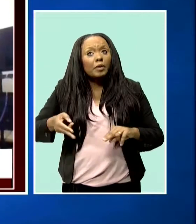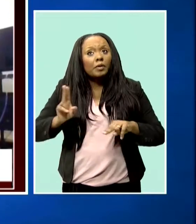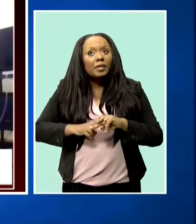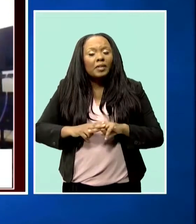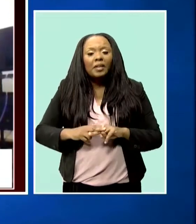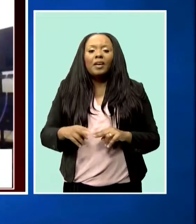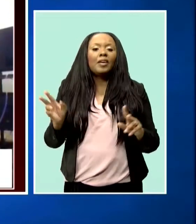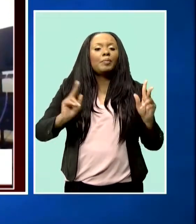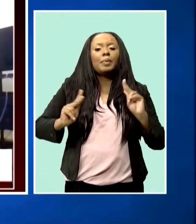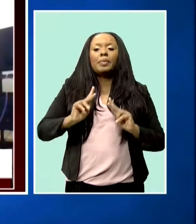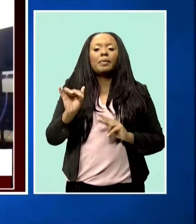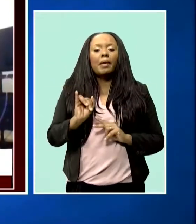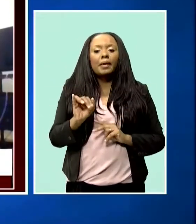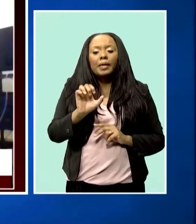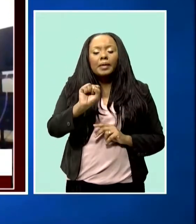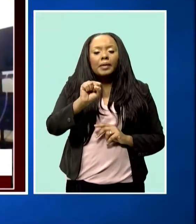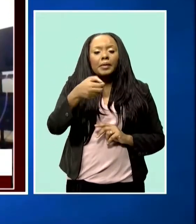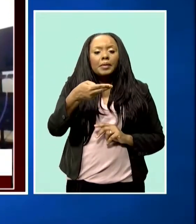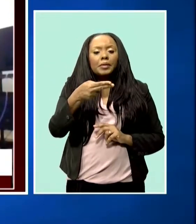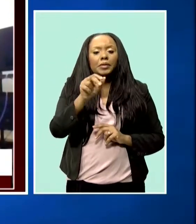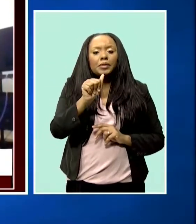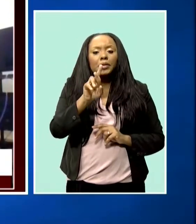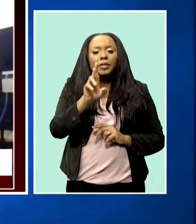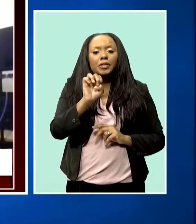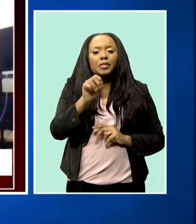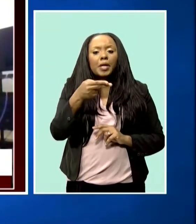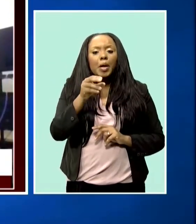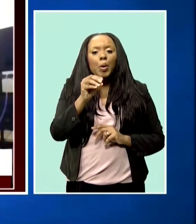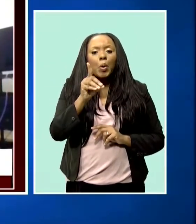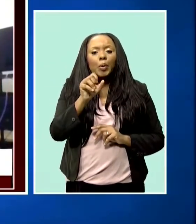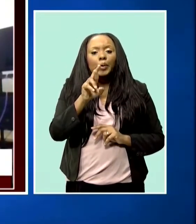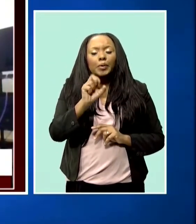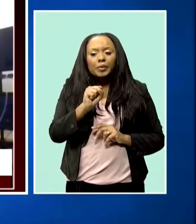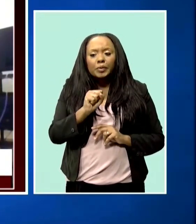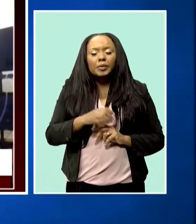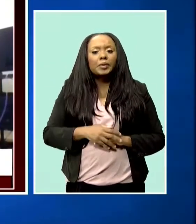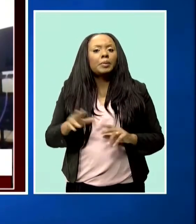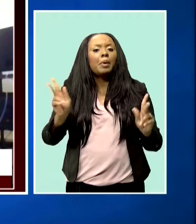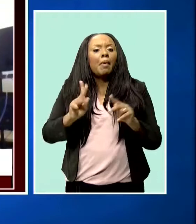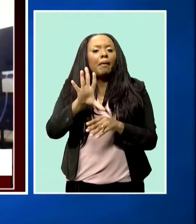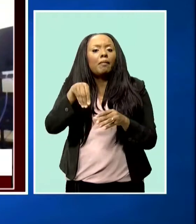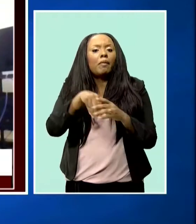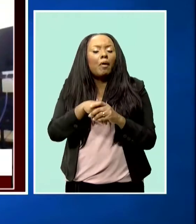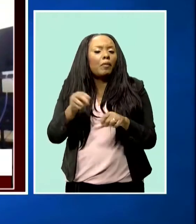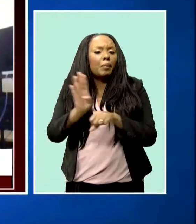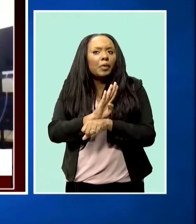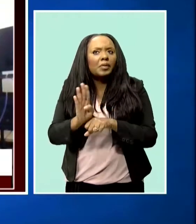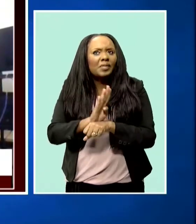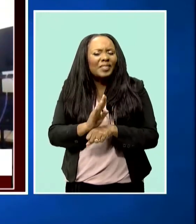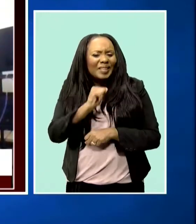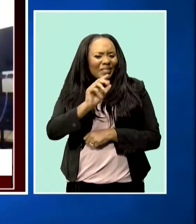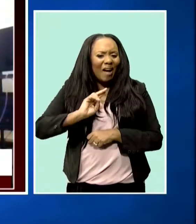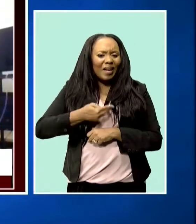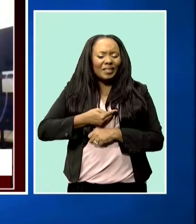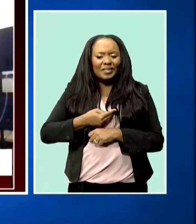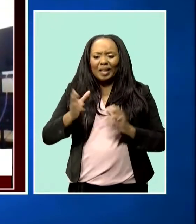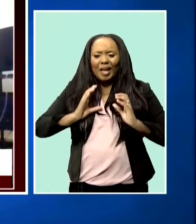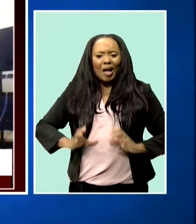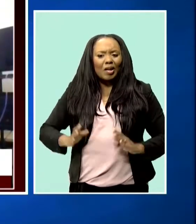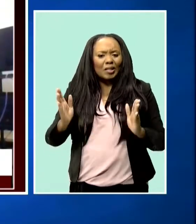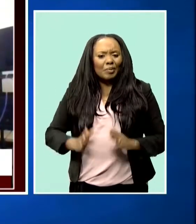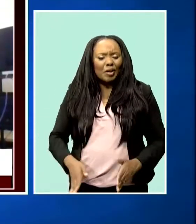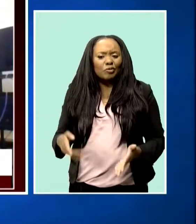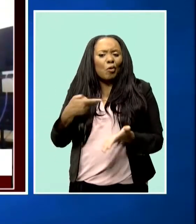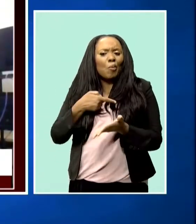the shareholders, the people who are involved in the group of companies. So that's the kind of thing that we want to say to them.